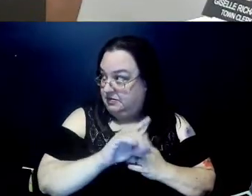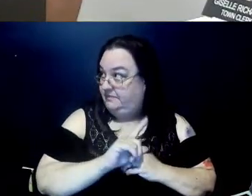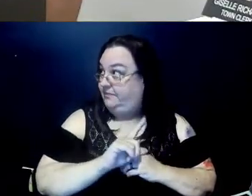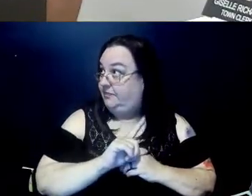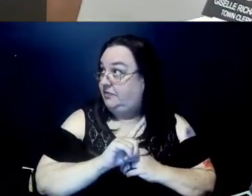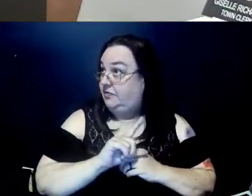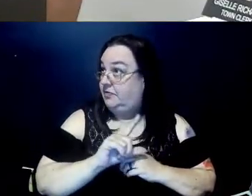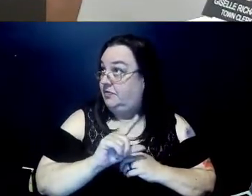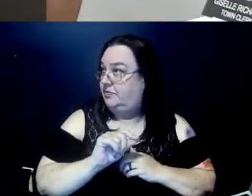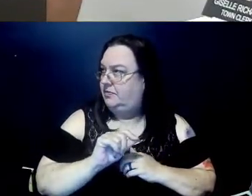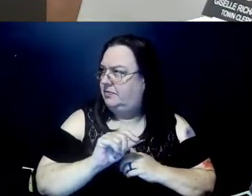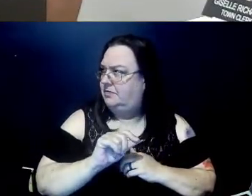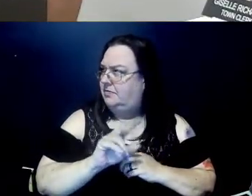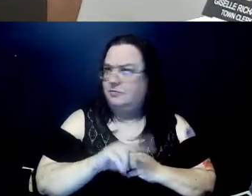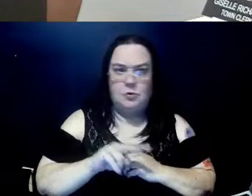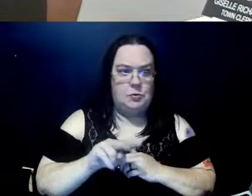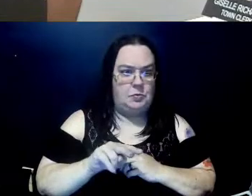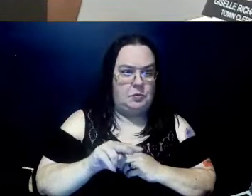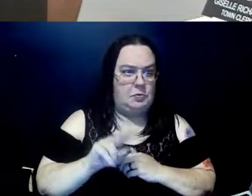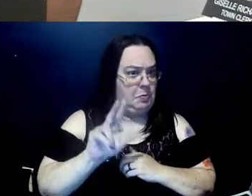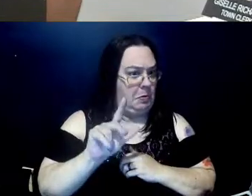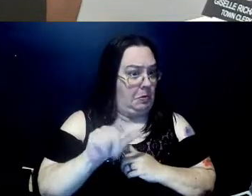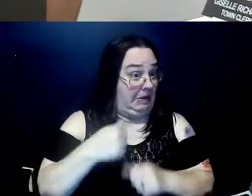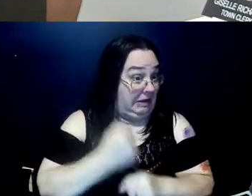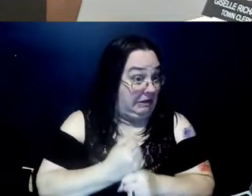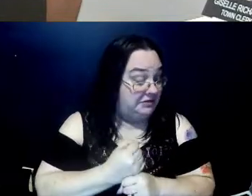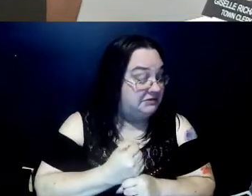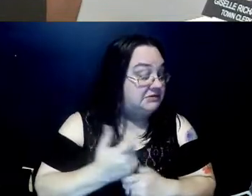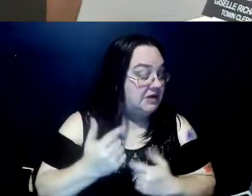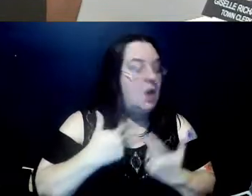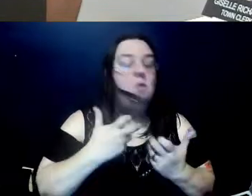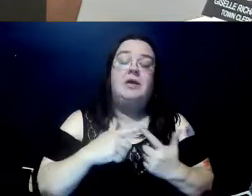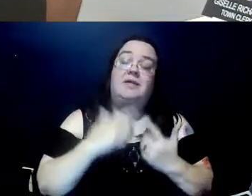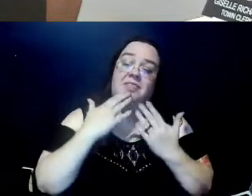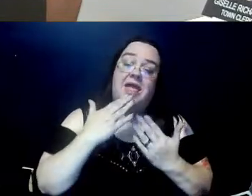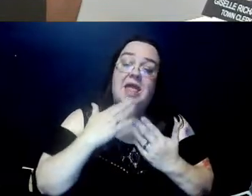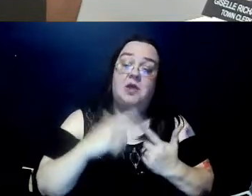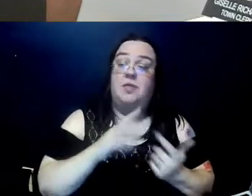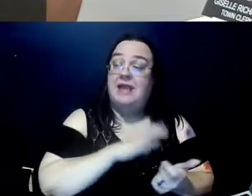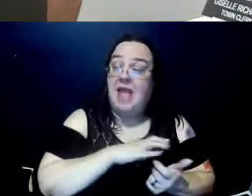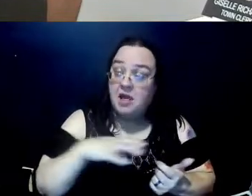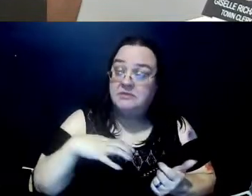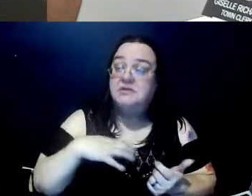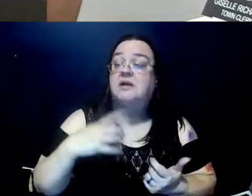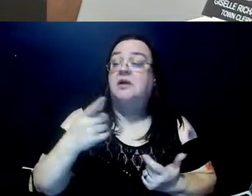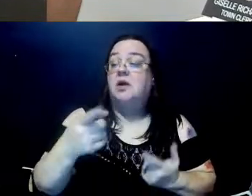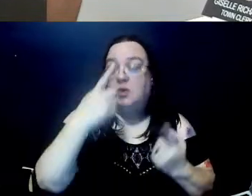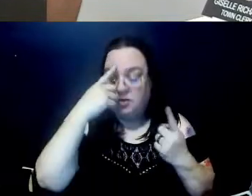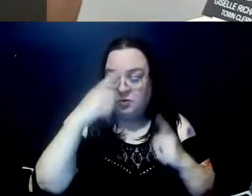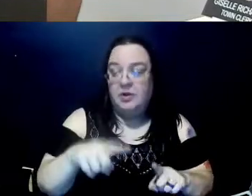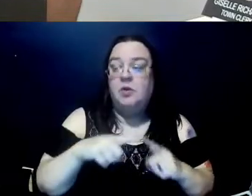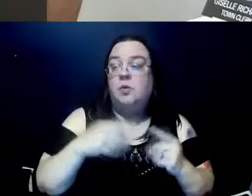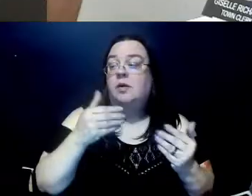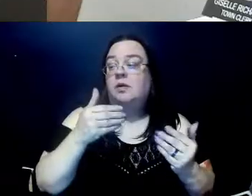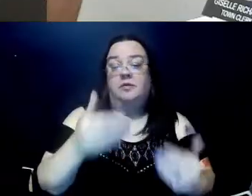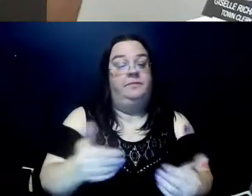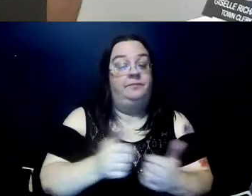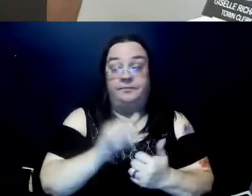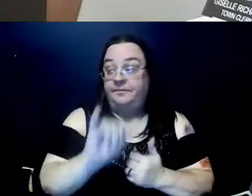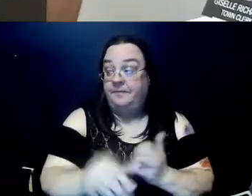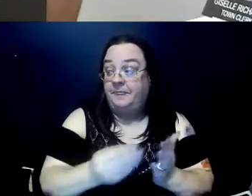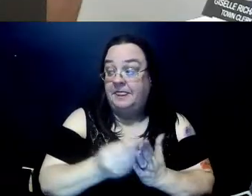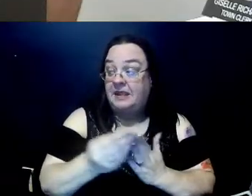20-ish, 23 years. Just want to thank the council for agreeing to move forward with the